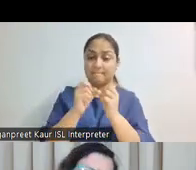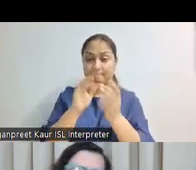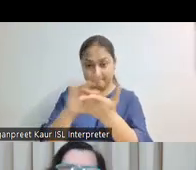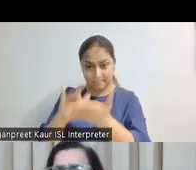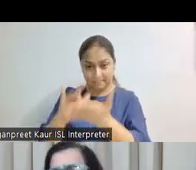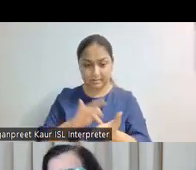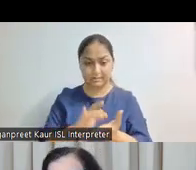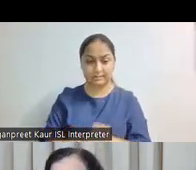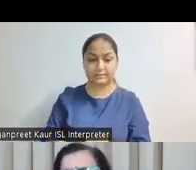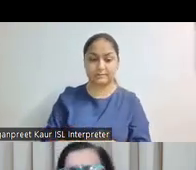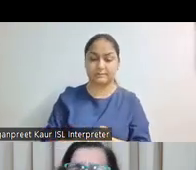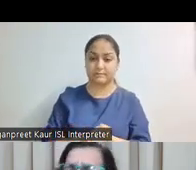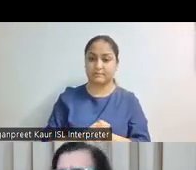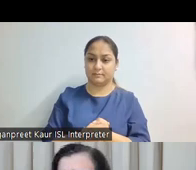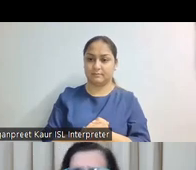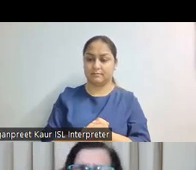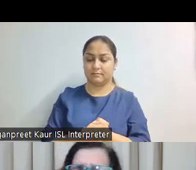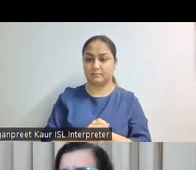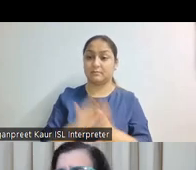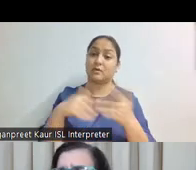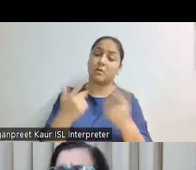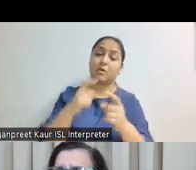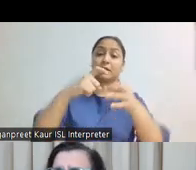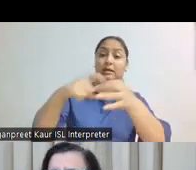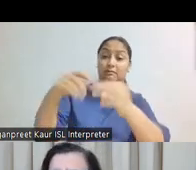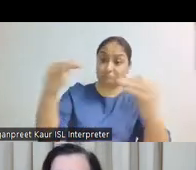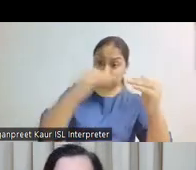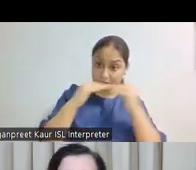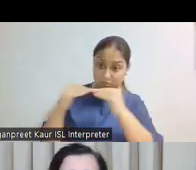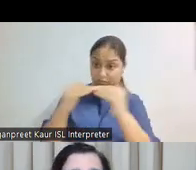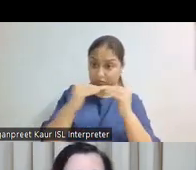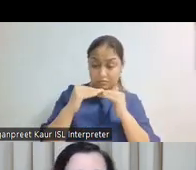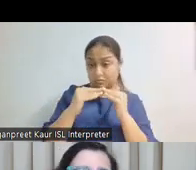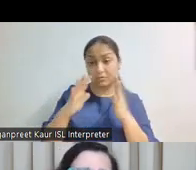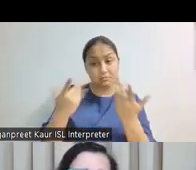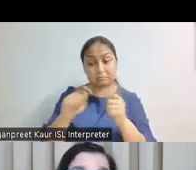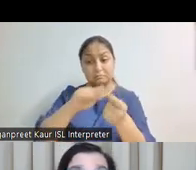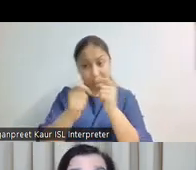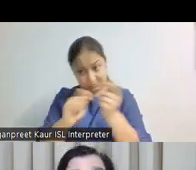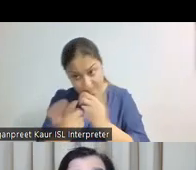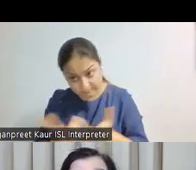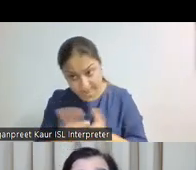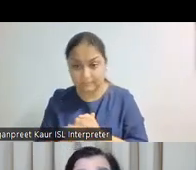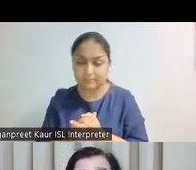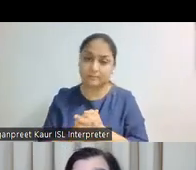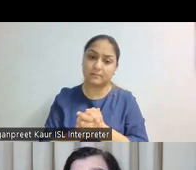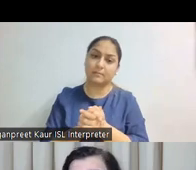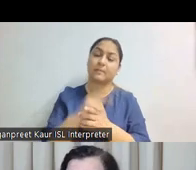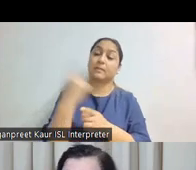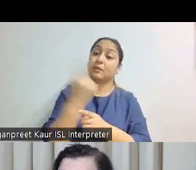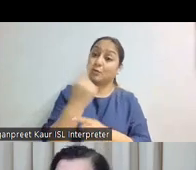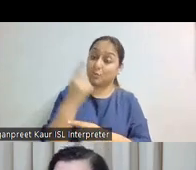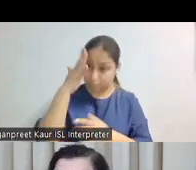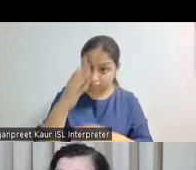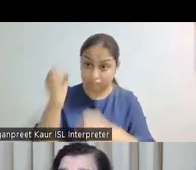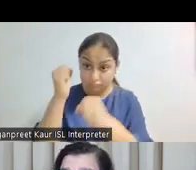we have equality by law, equality is already implemented. Next slide, please. And only to make sure